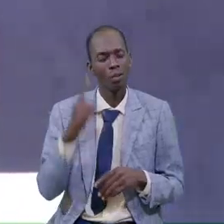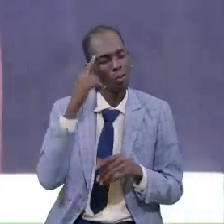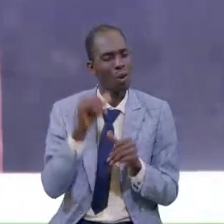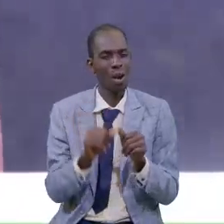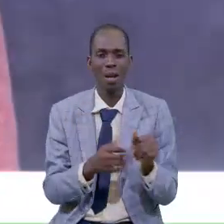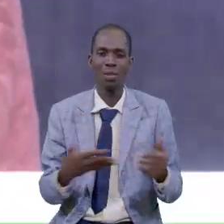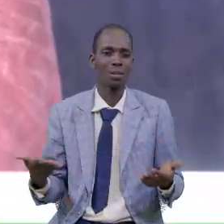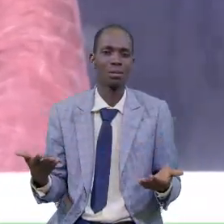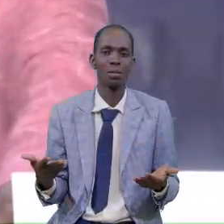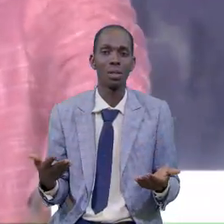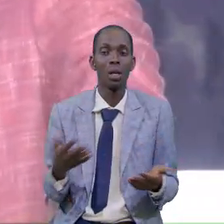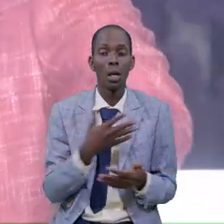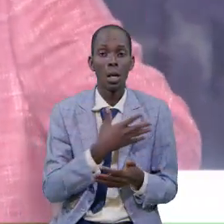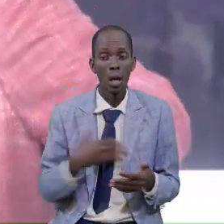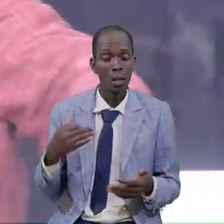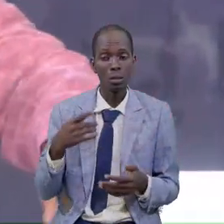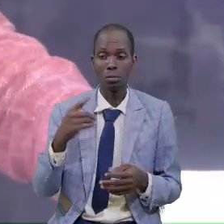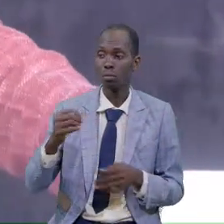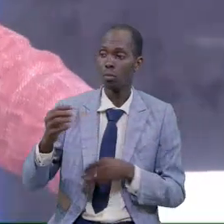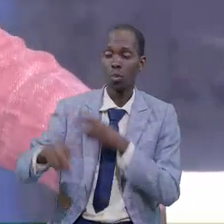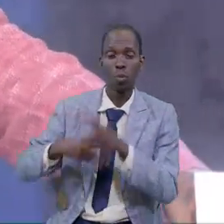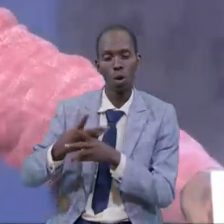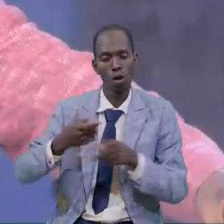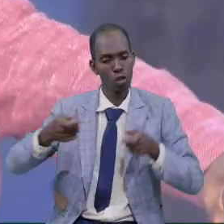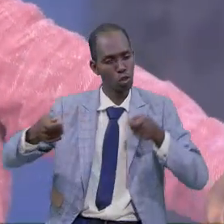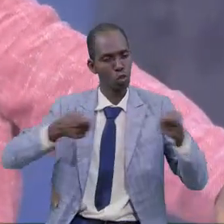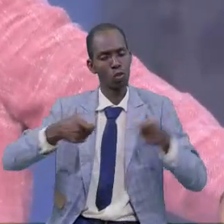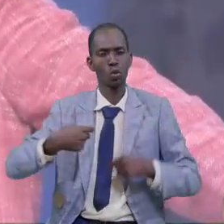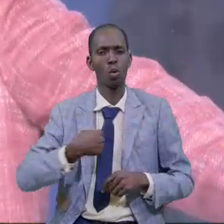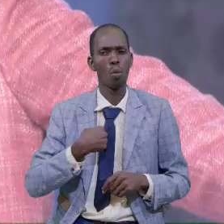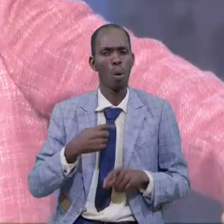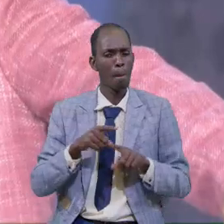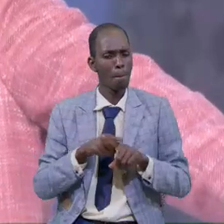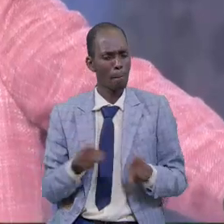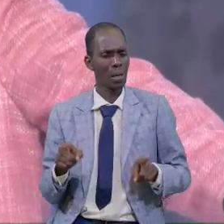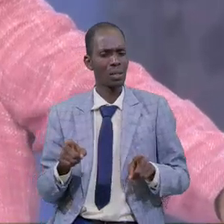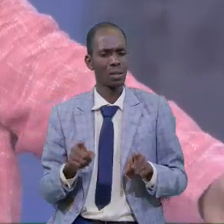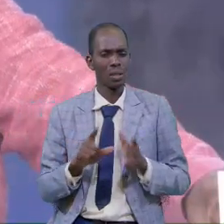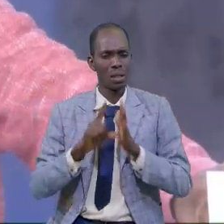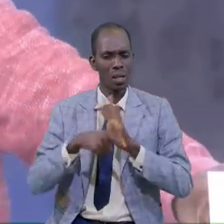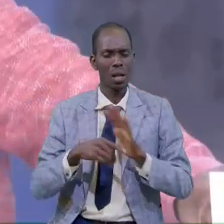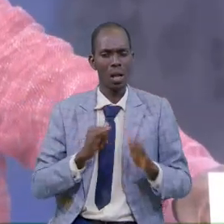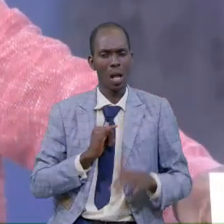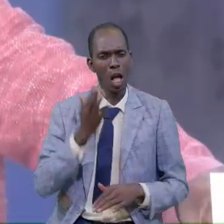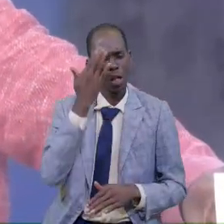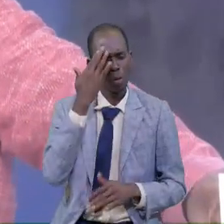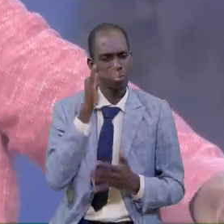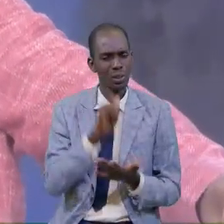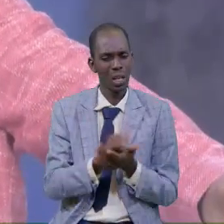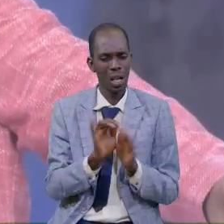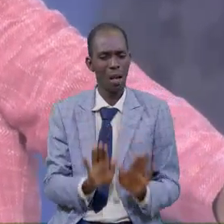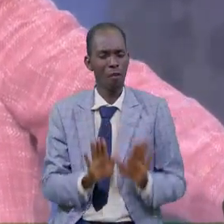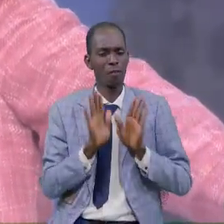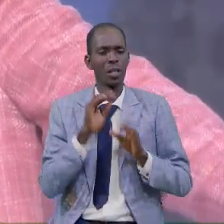they controlled me. But then I knew that fear in me, attached